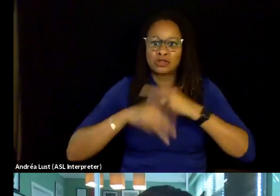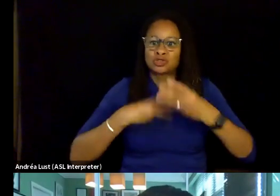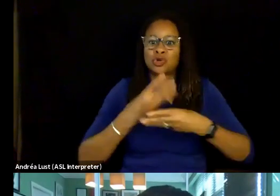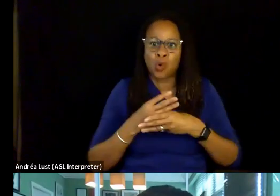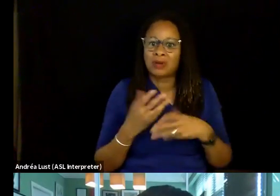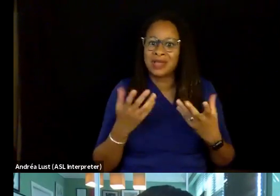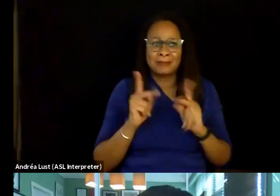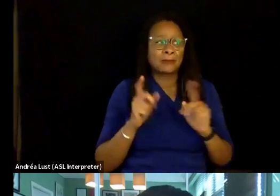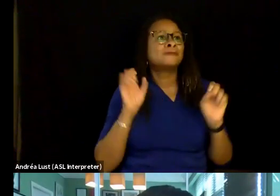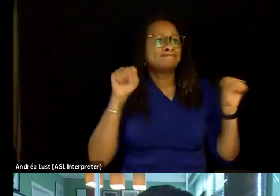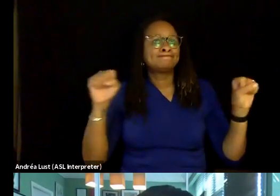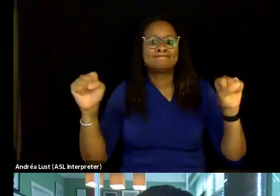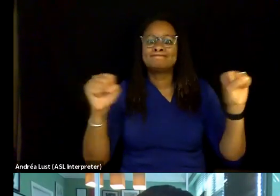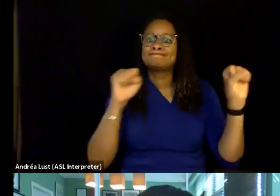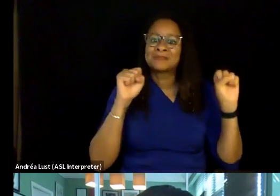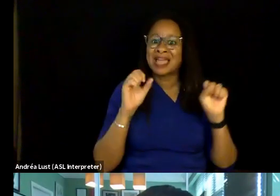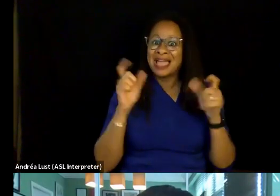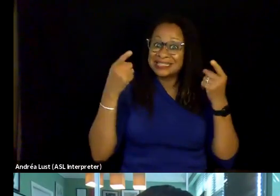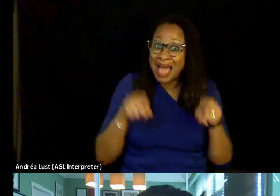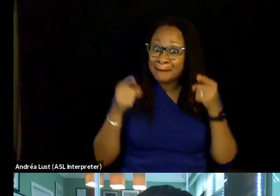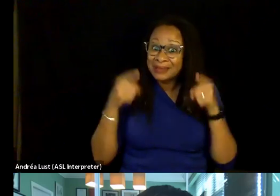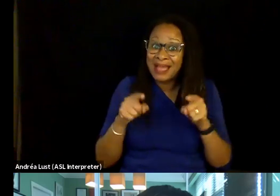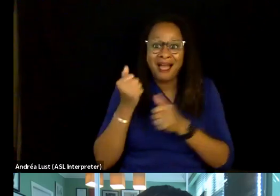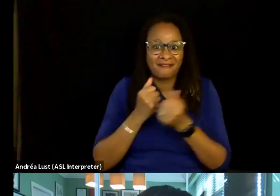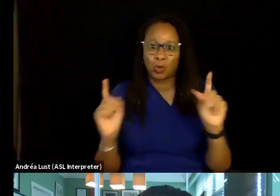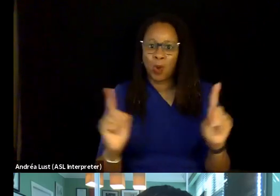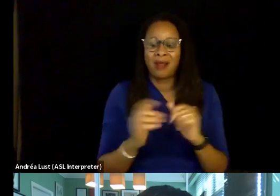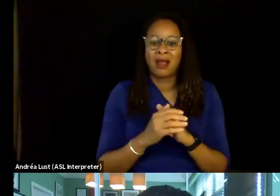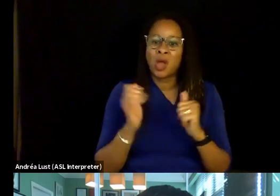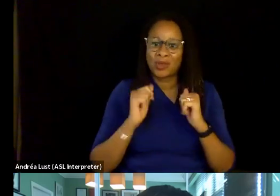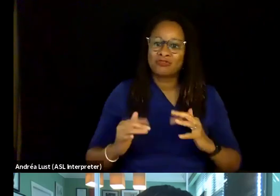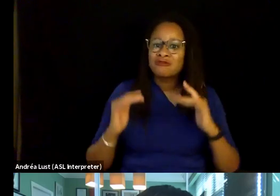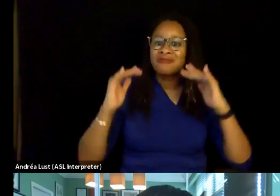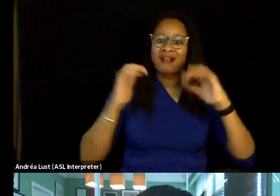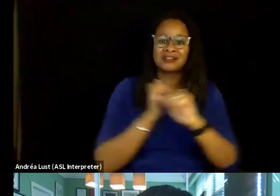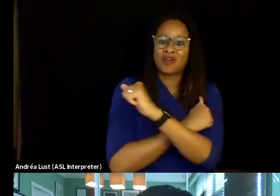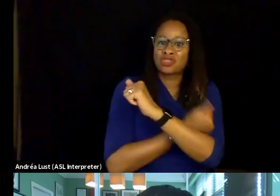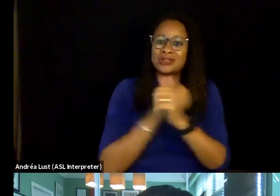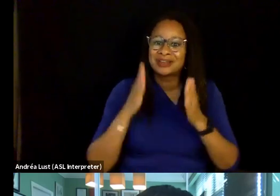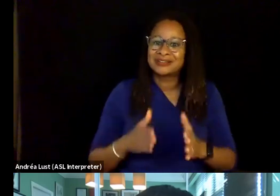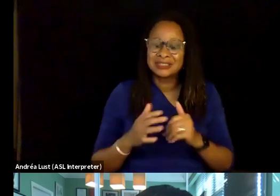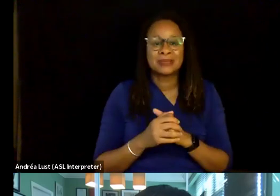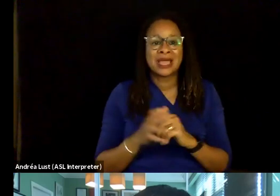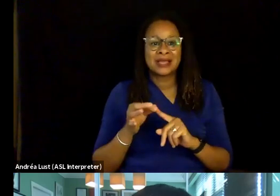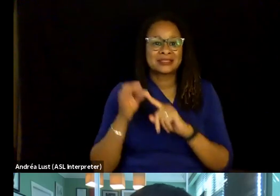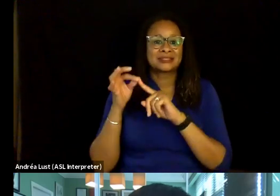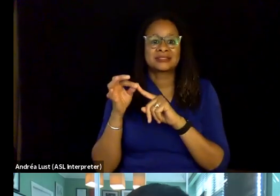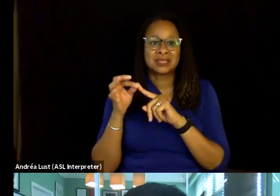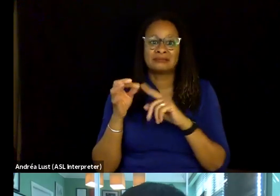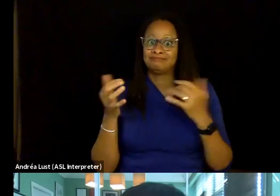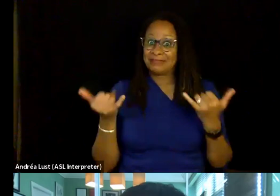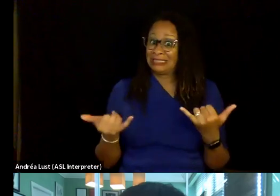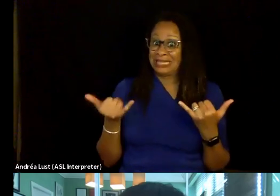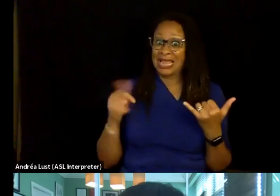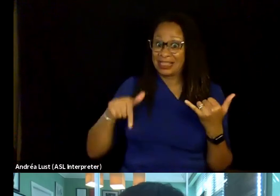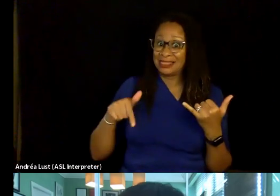This kind of disinformation is happening everywhere. And this the rise of authoritarianism, especially in this country,